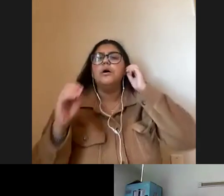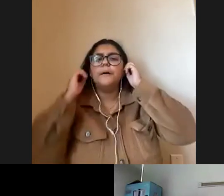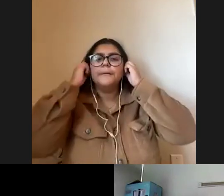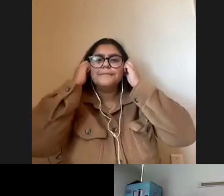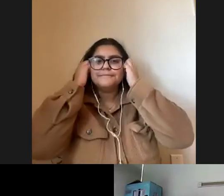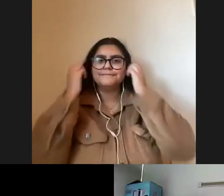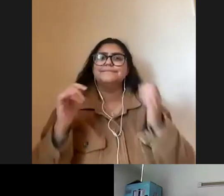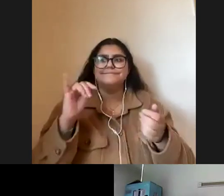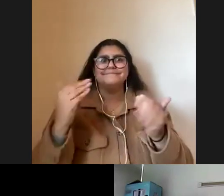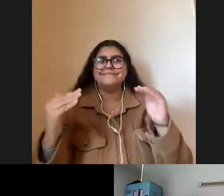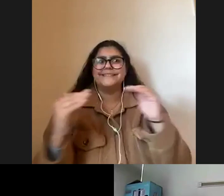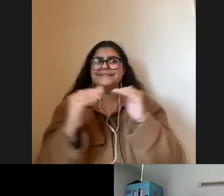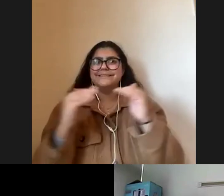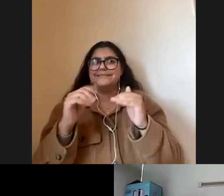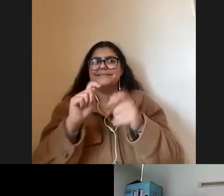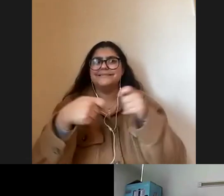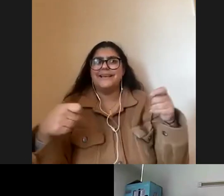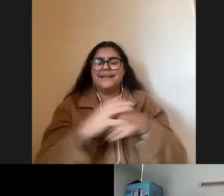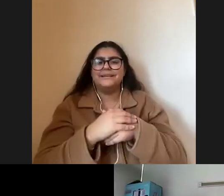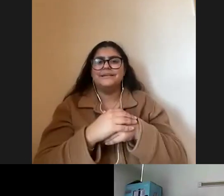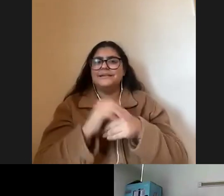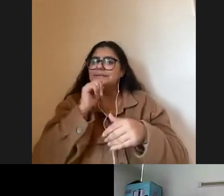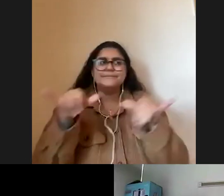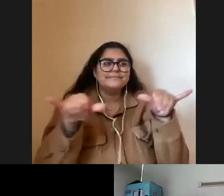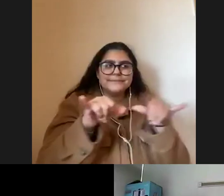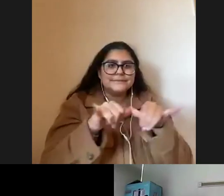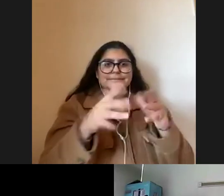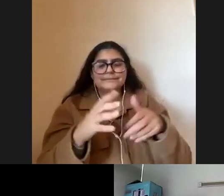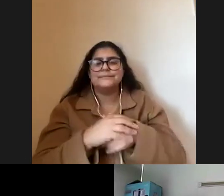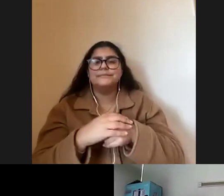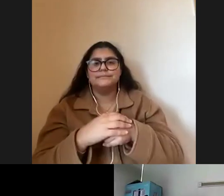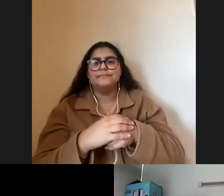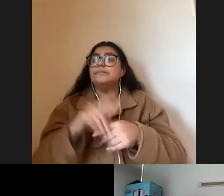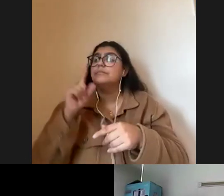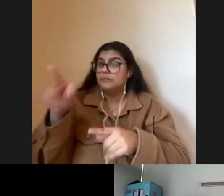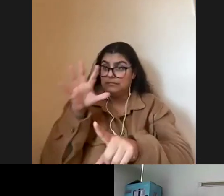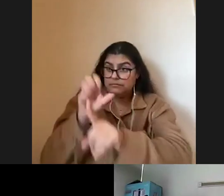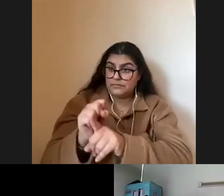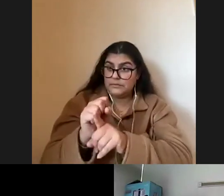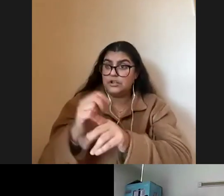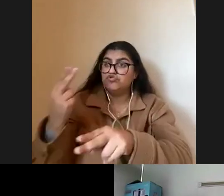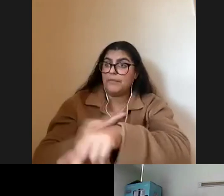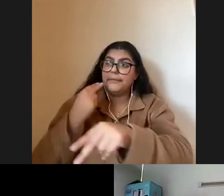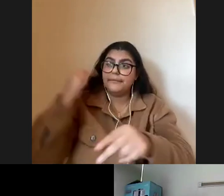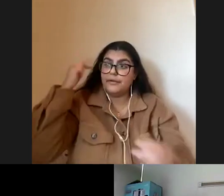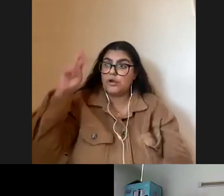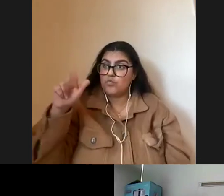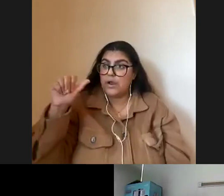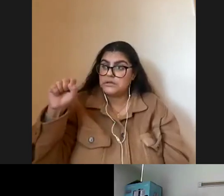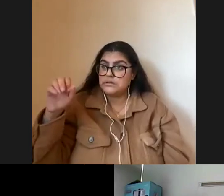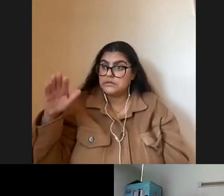about a tie. I didn't take exact measurements on those guys. Have you caught a sheep's head wrasse yet? Sheephead